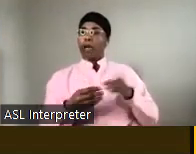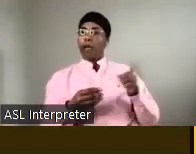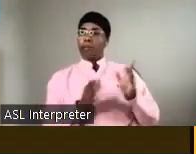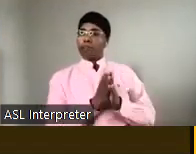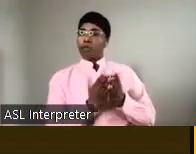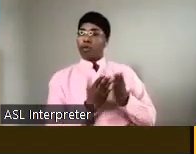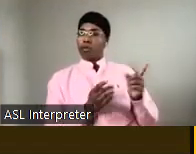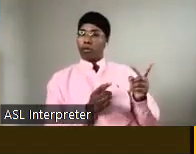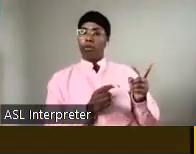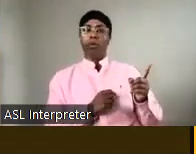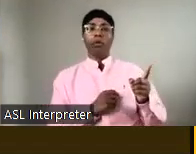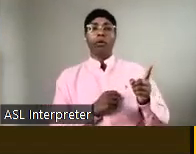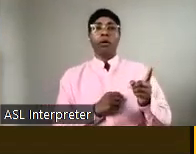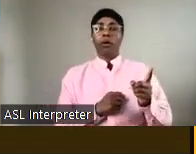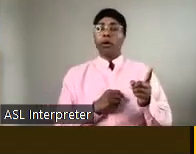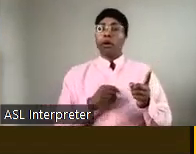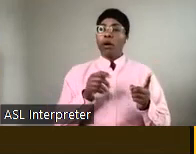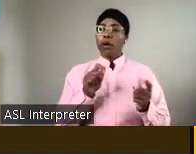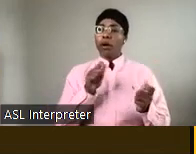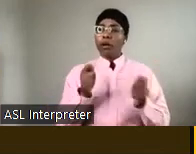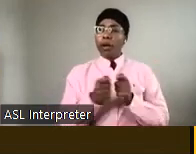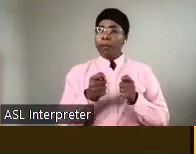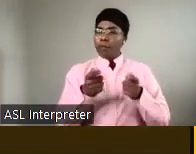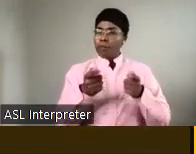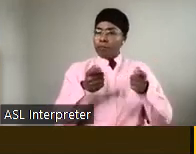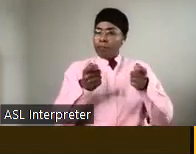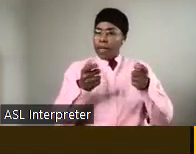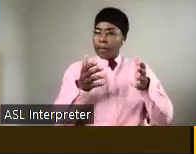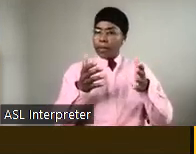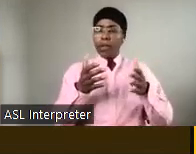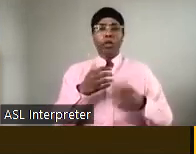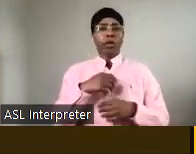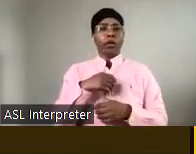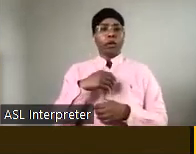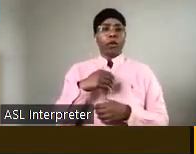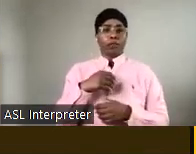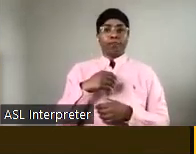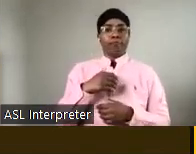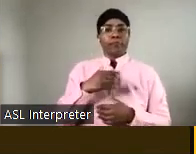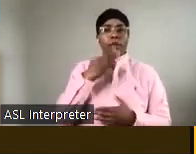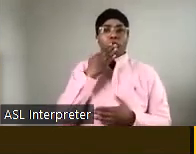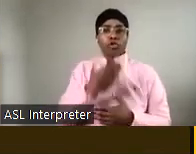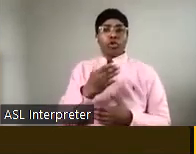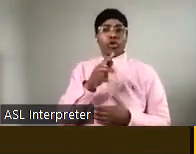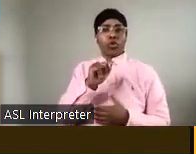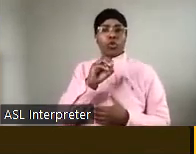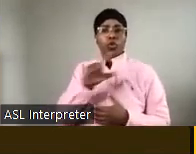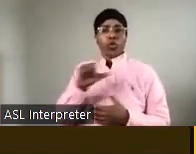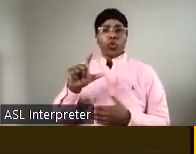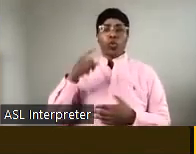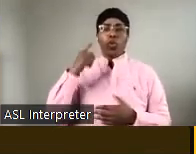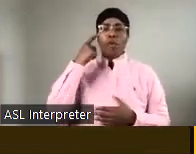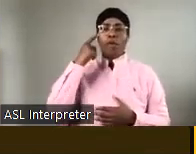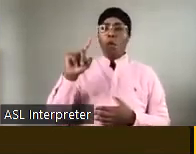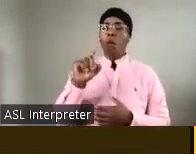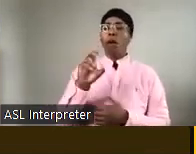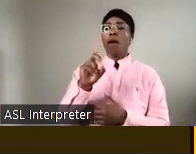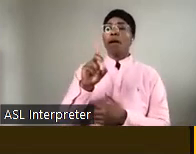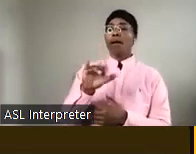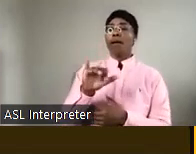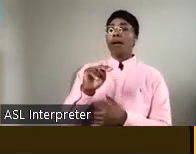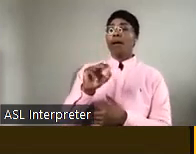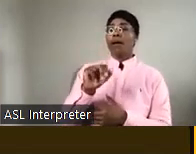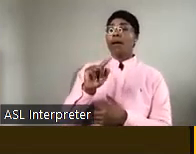adaptive management is really good for dealing with dynamic natural resource systems that, you know, have lots